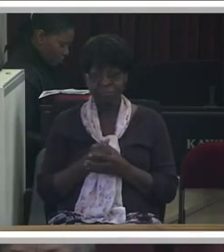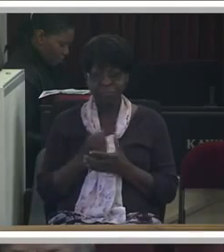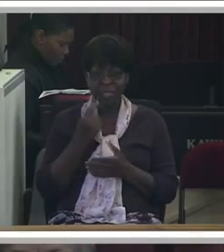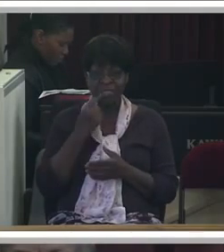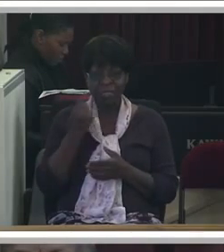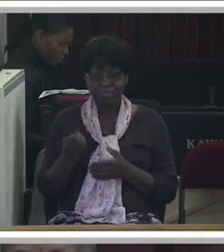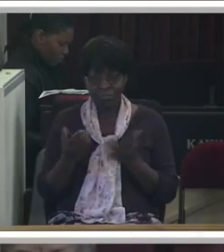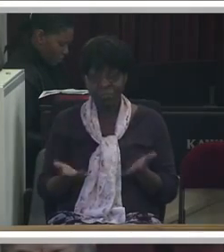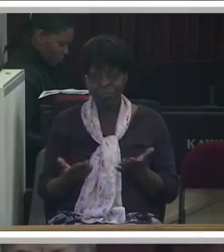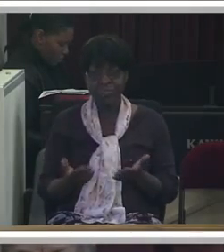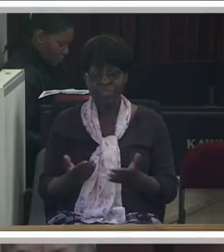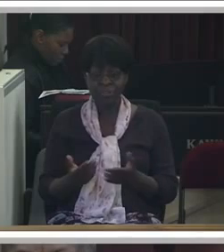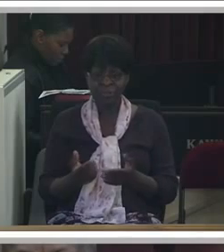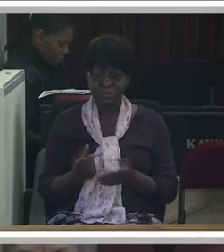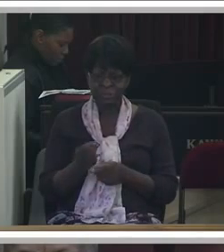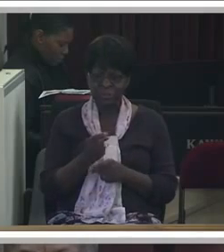present situation.